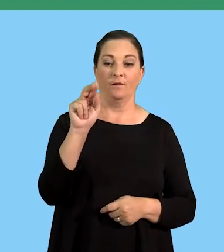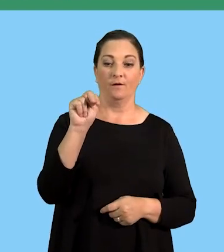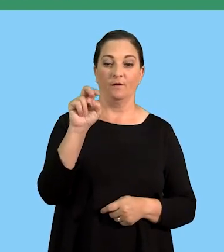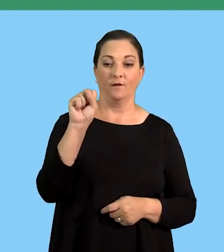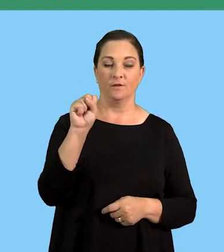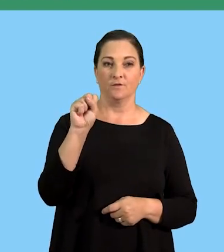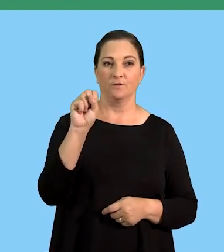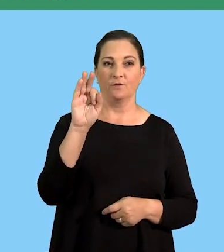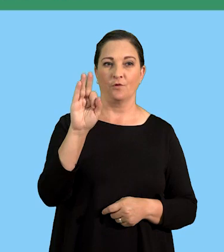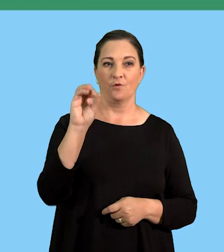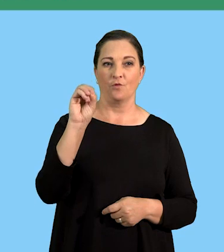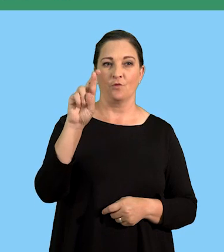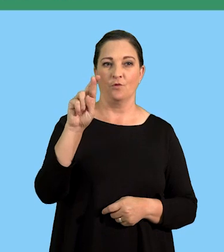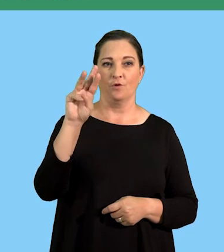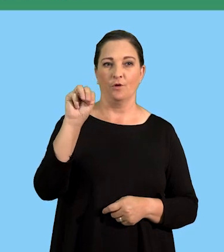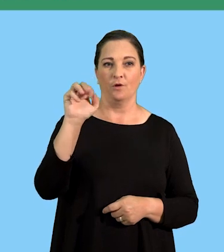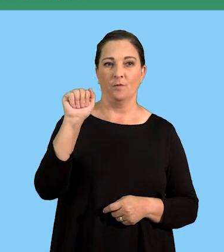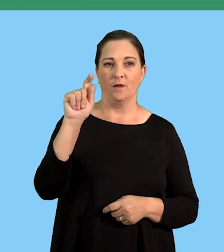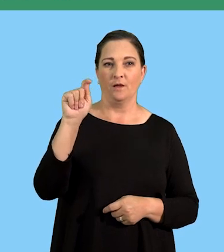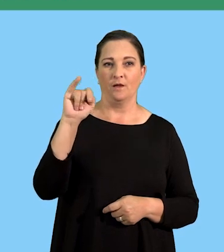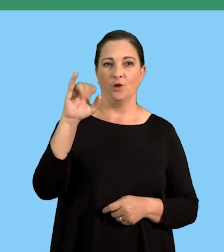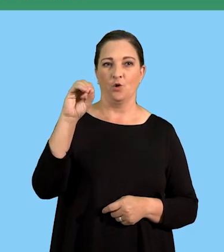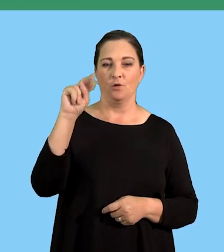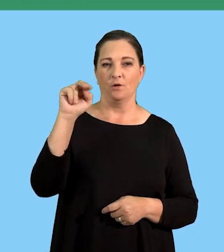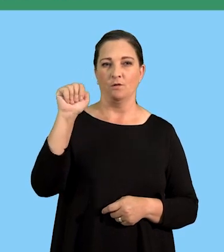Transformational theory.